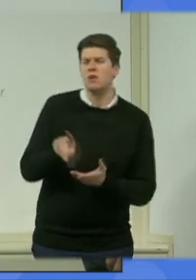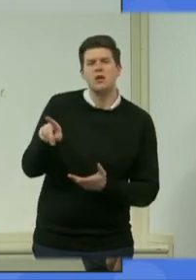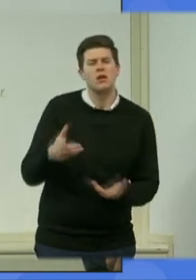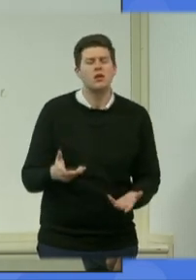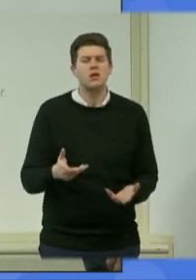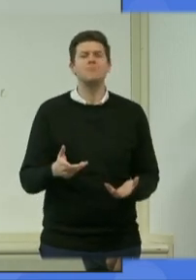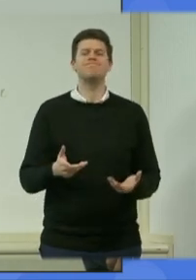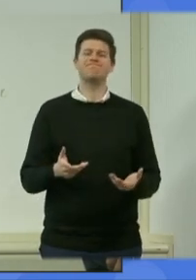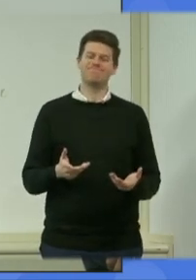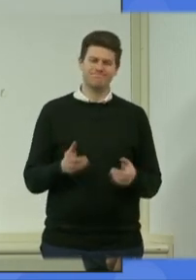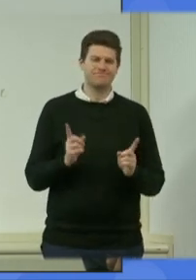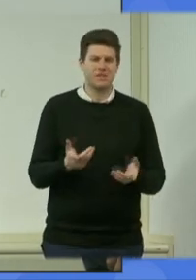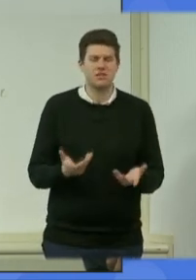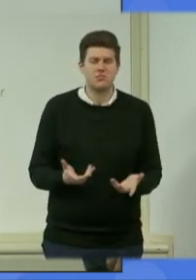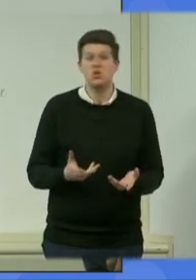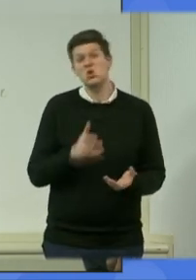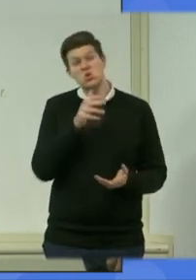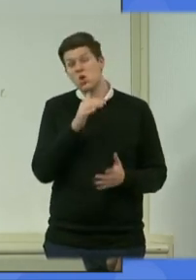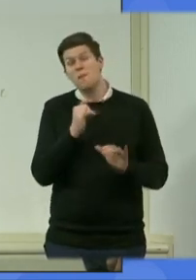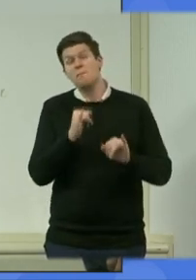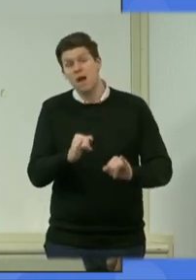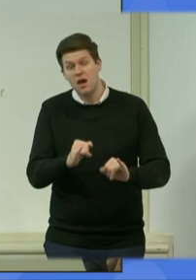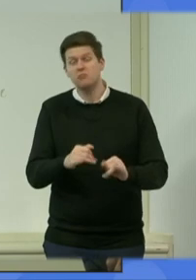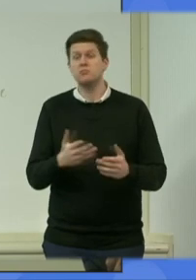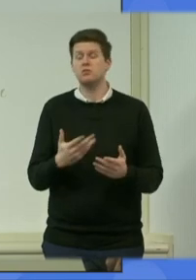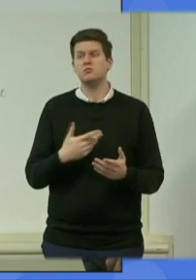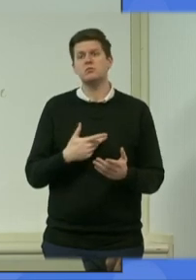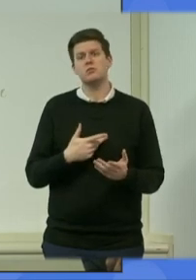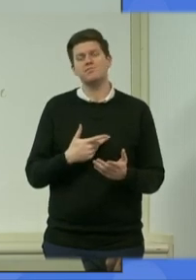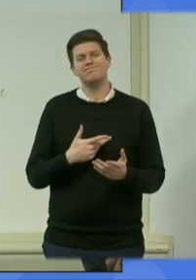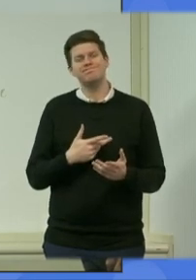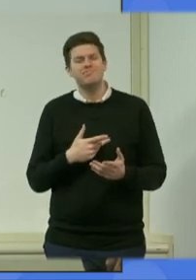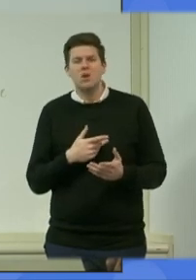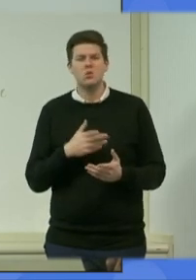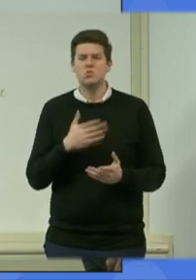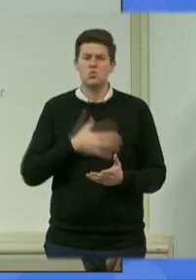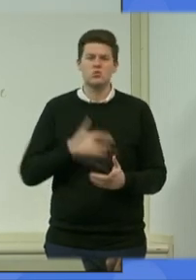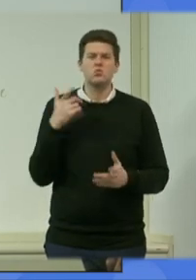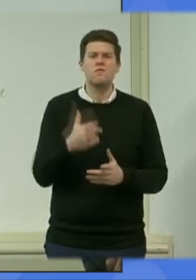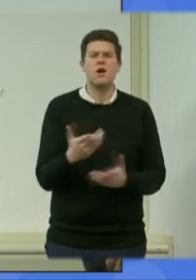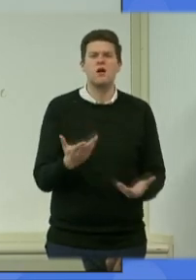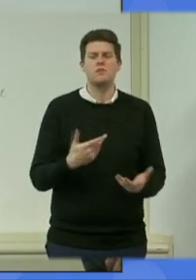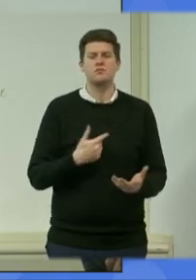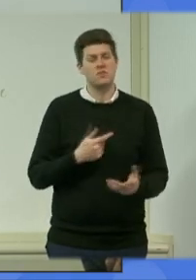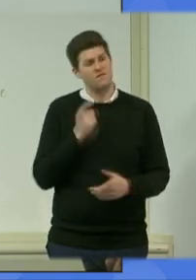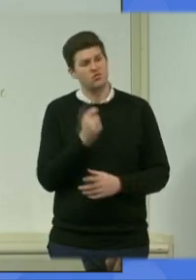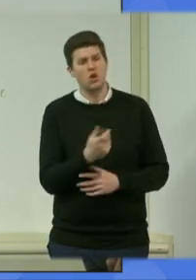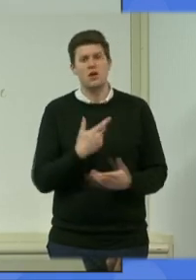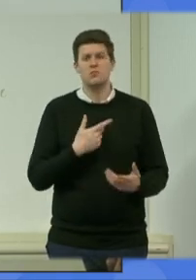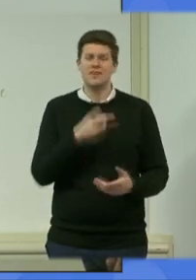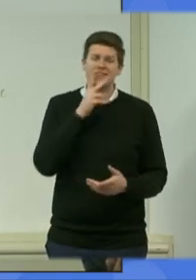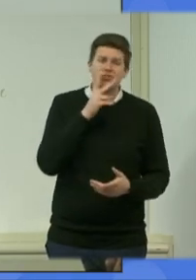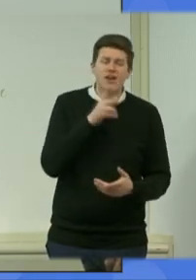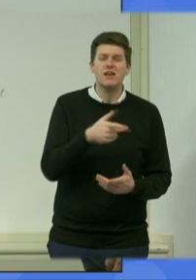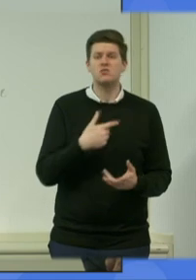like. That's probably the thing. That's not always a bad thing. Putting up taxes on cigarettes or even on alcohol is probably quite a reasonable thing for public health. There's